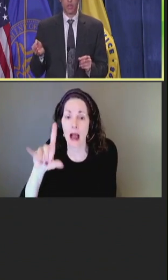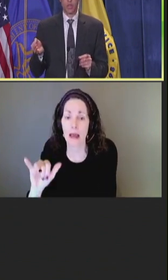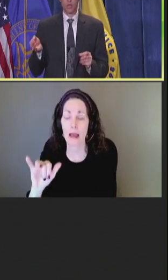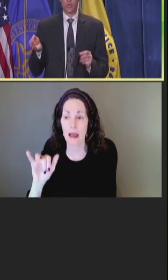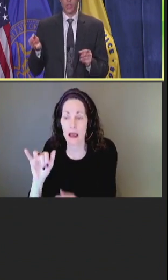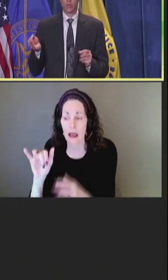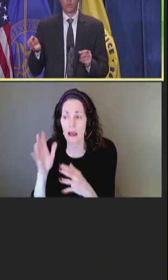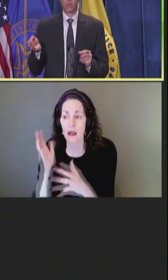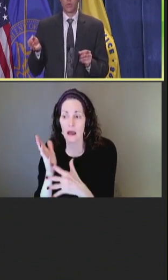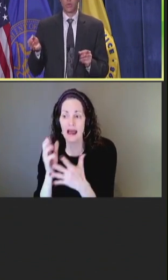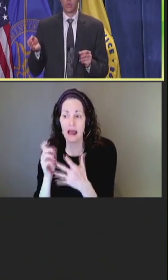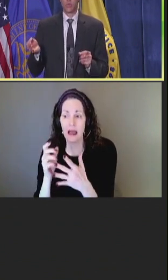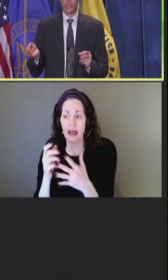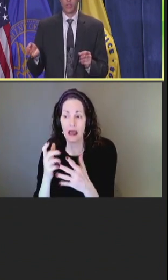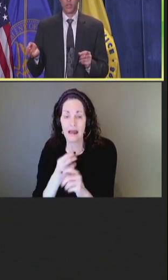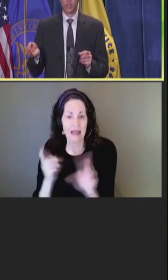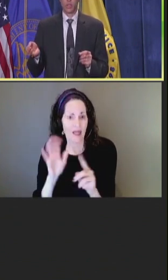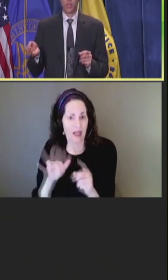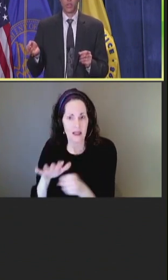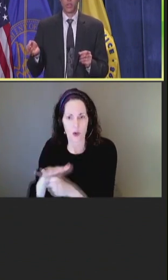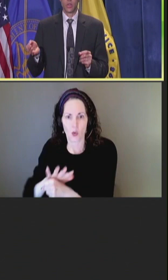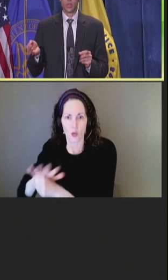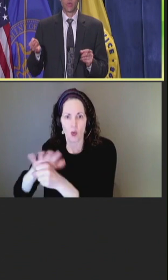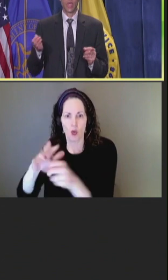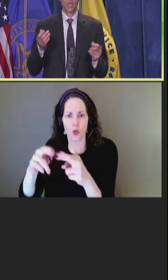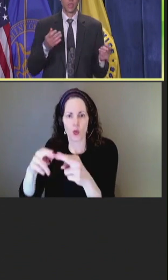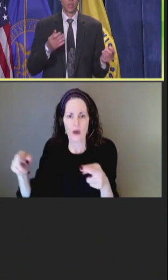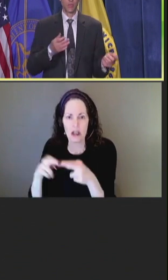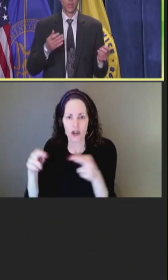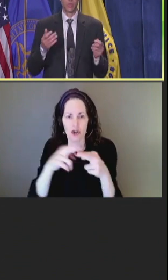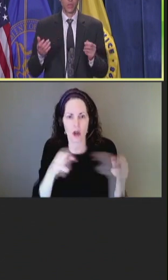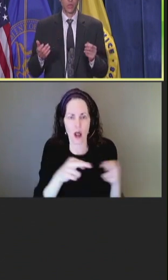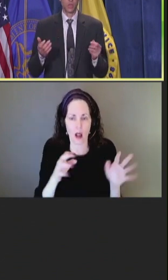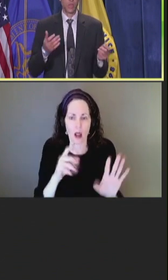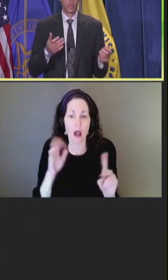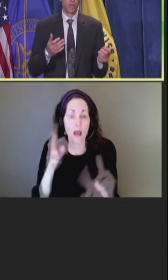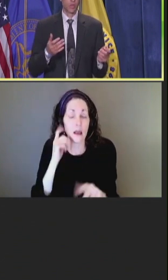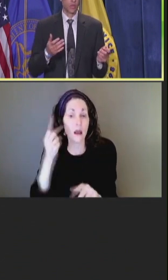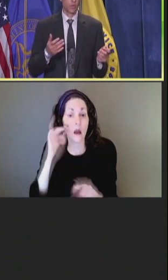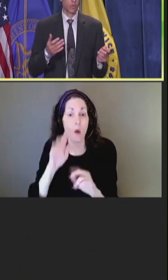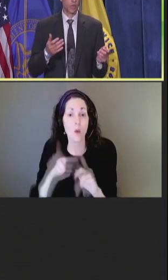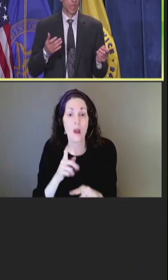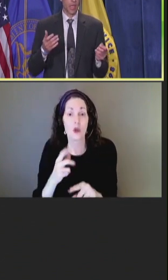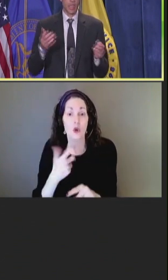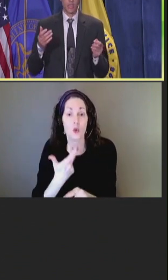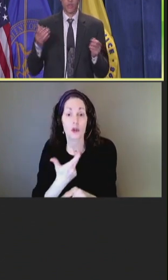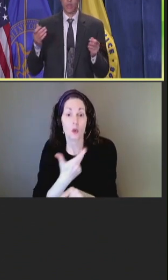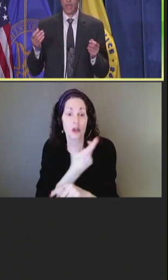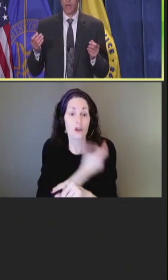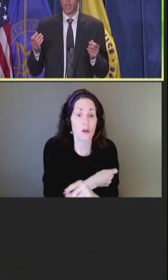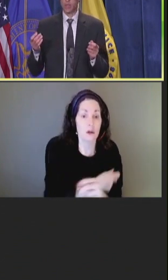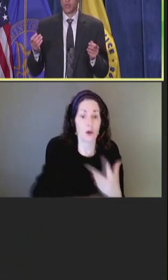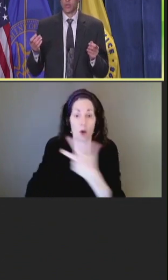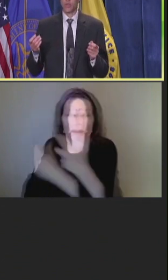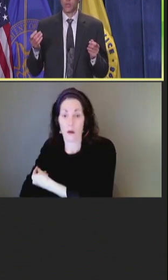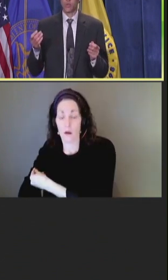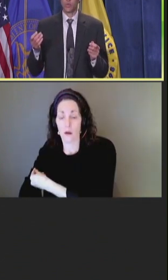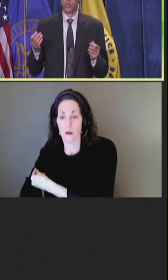happening when you switch location between dose 1 and dose 2 is you're